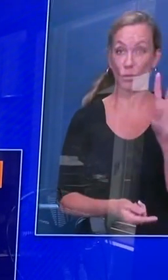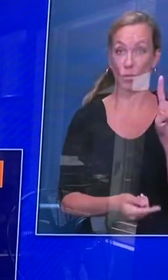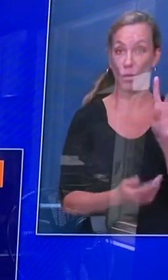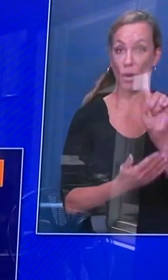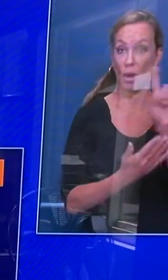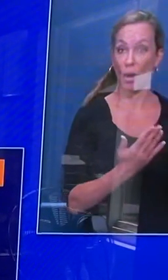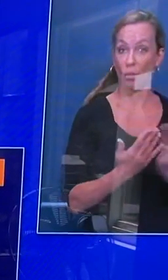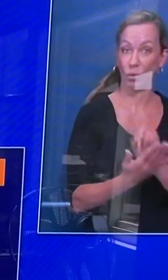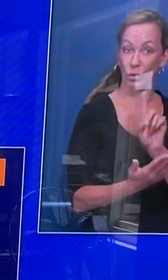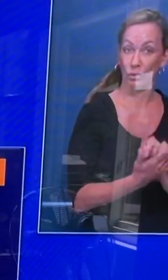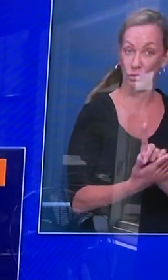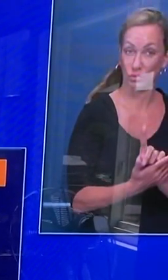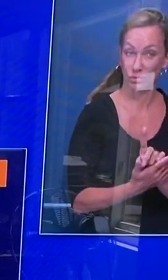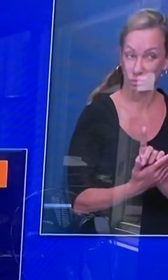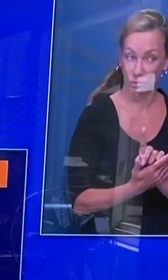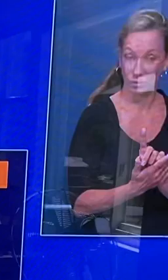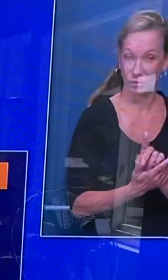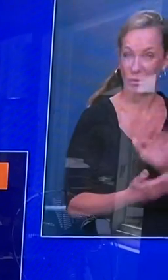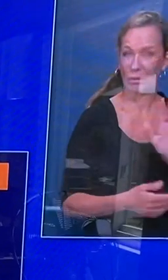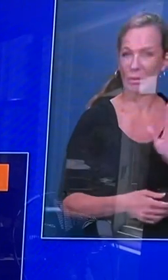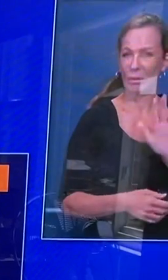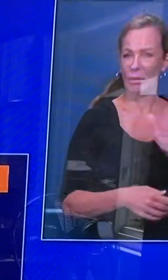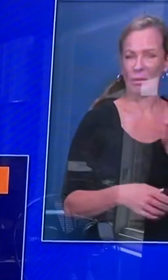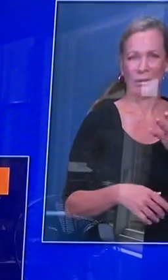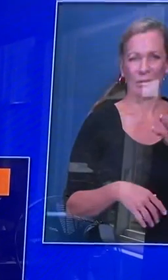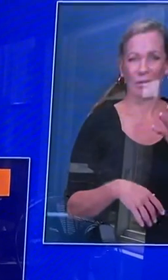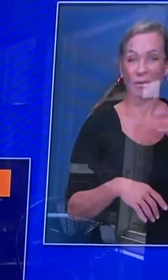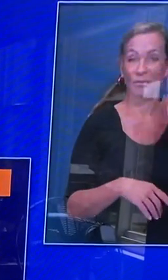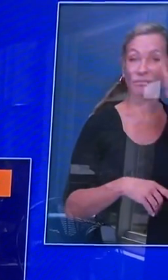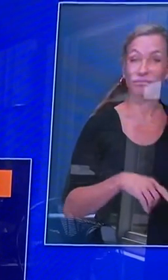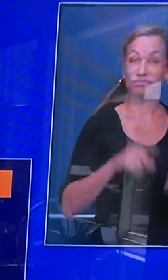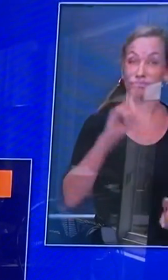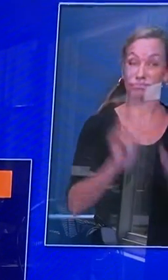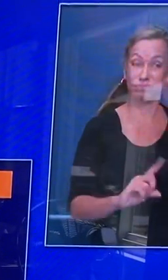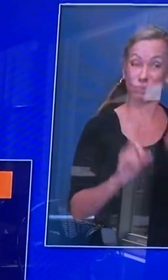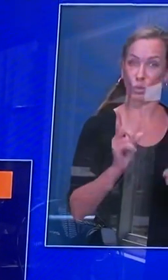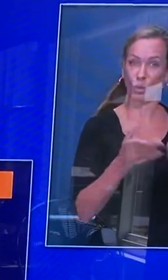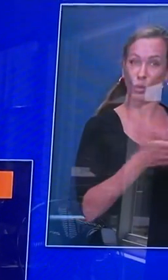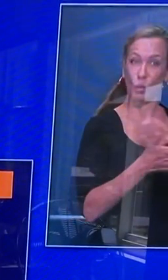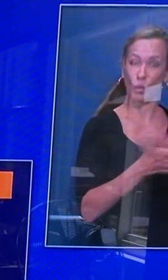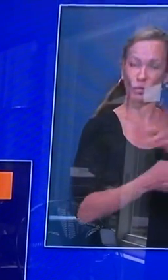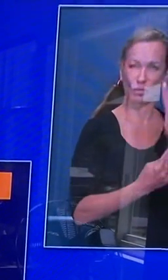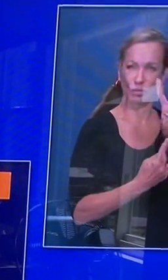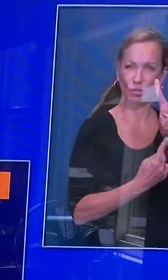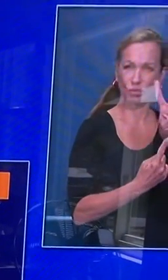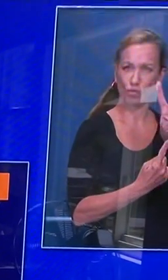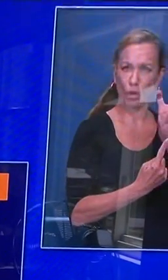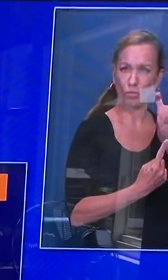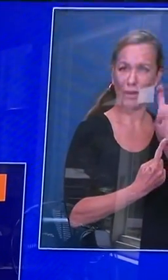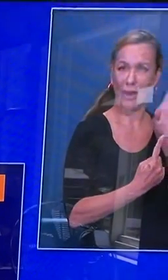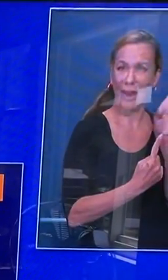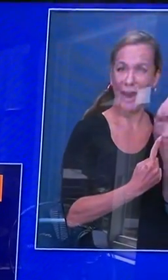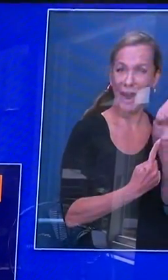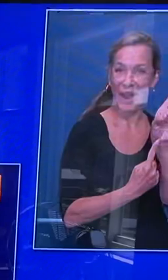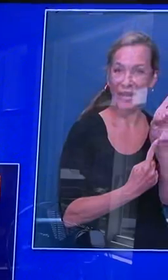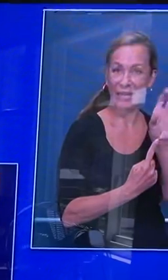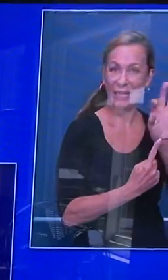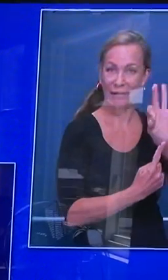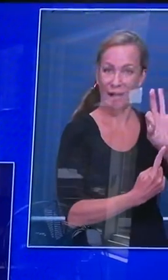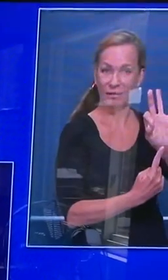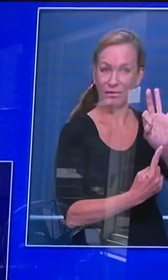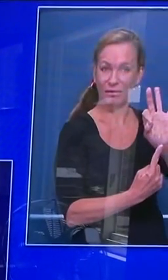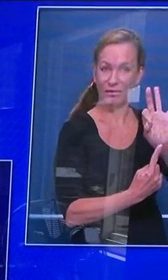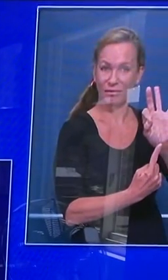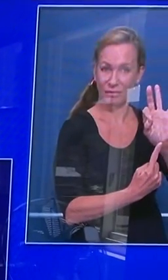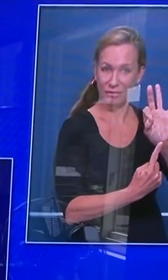last 24 hours. As I noted, 10 new fires in the last 24 hours. So this